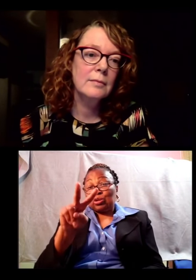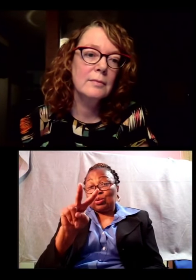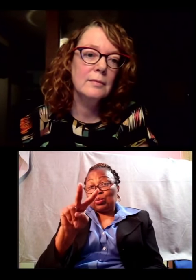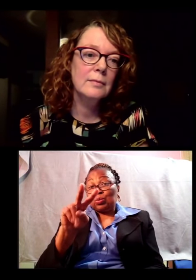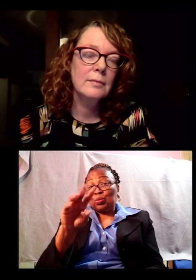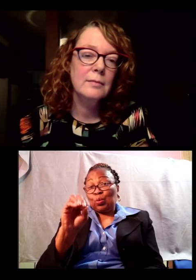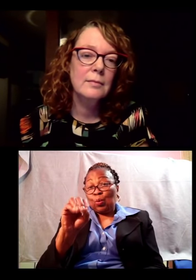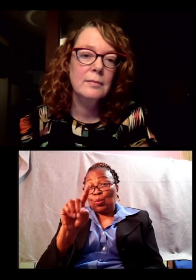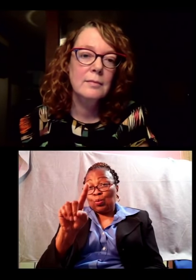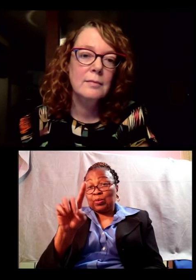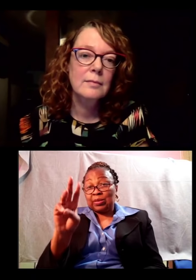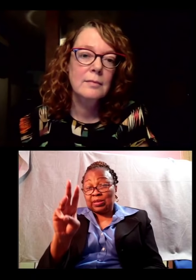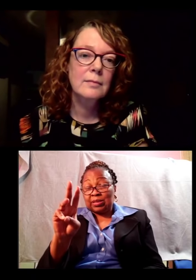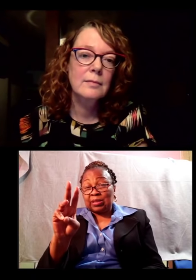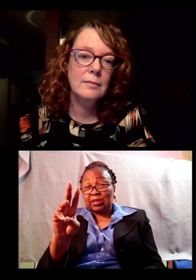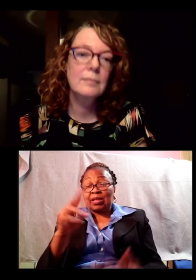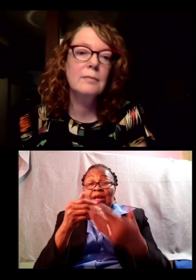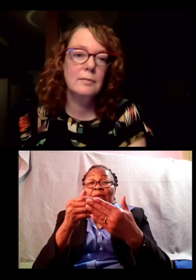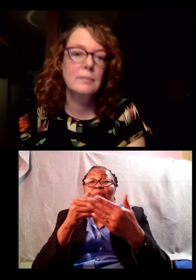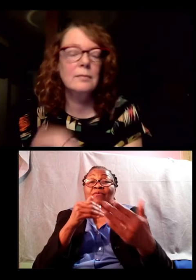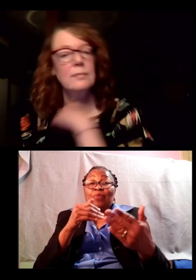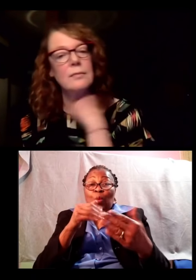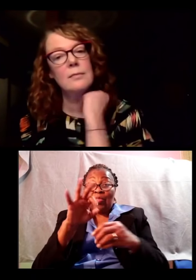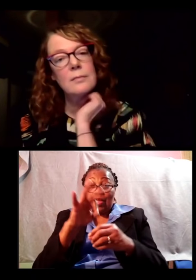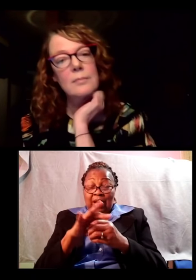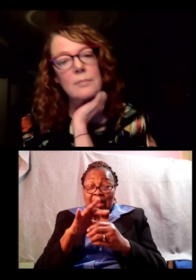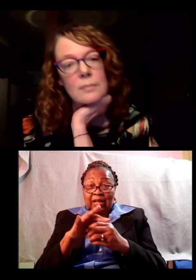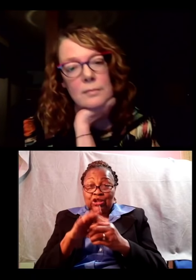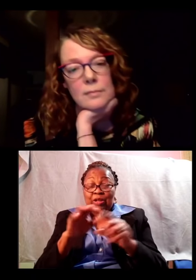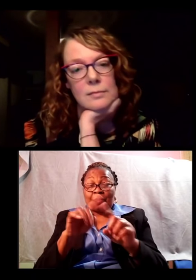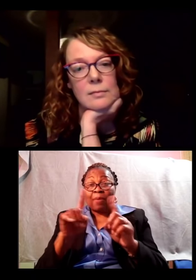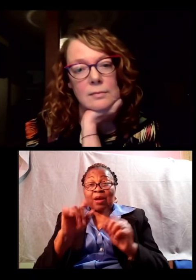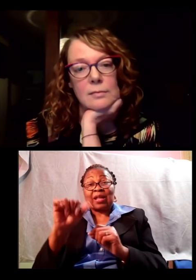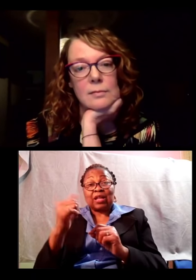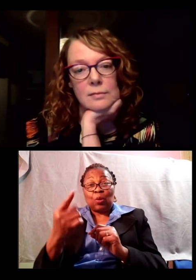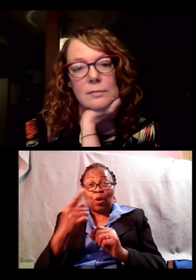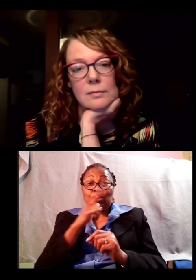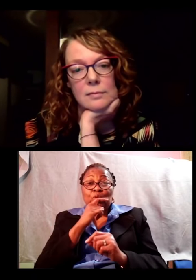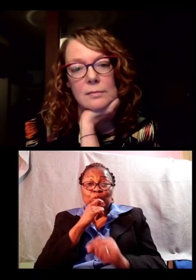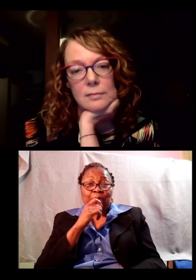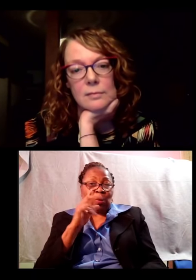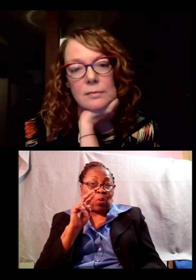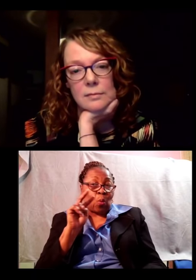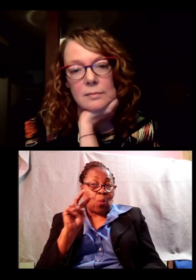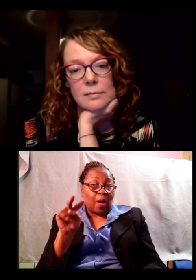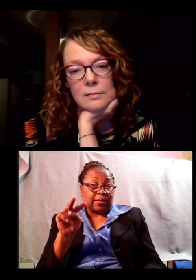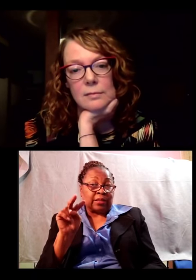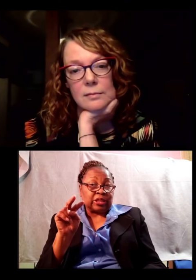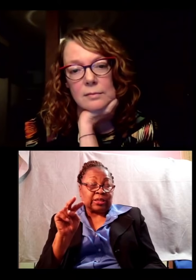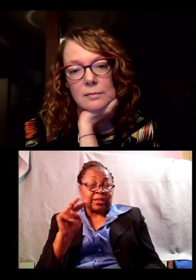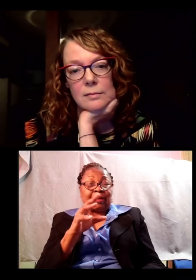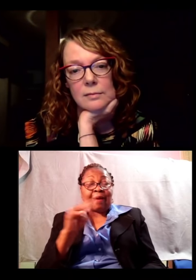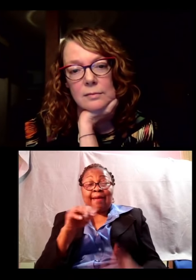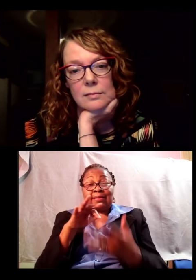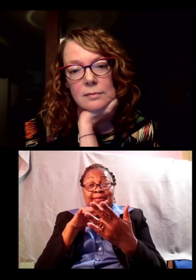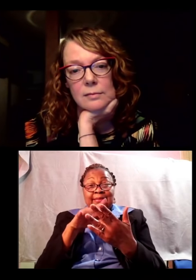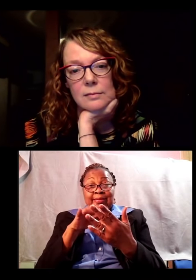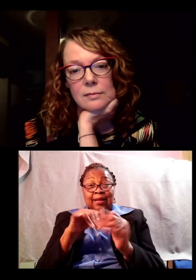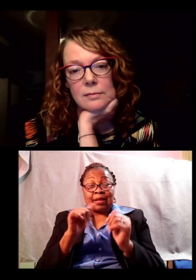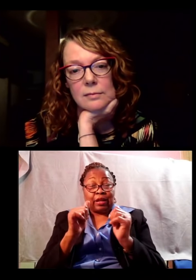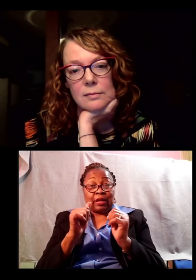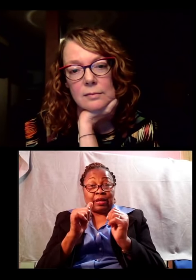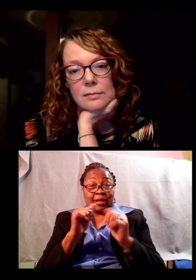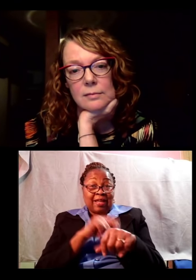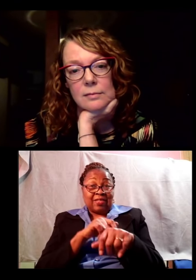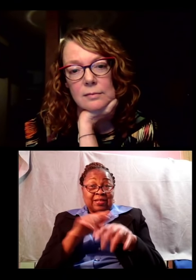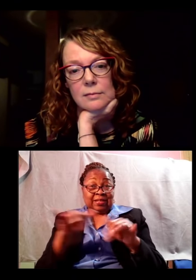2016, this is before the election, but anybody who had been watching that and had studied with, at the same